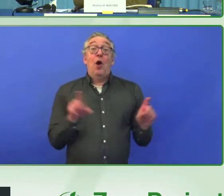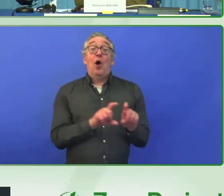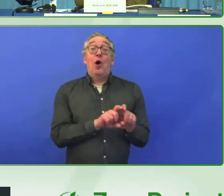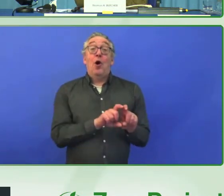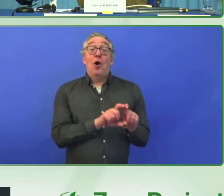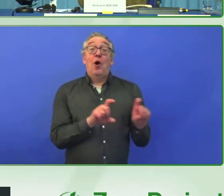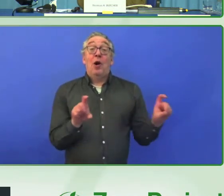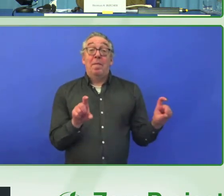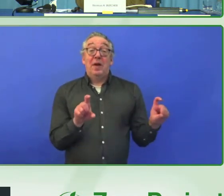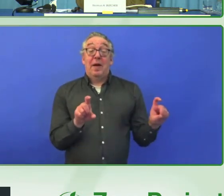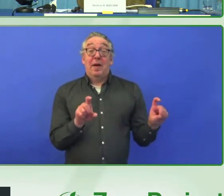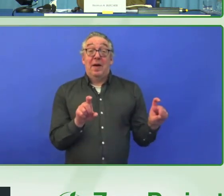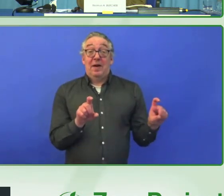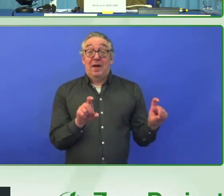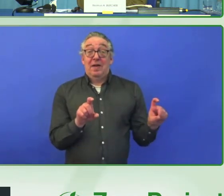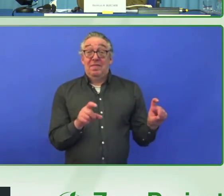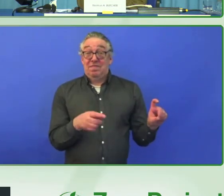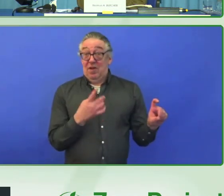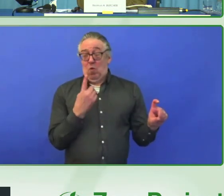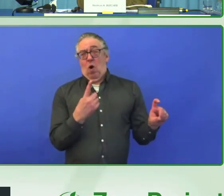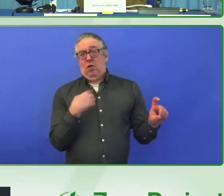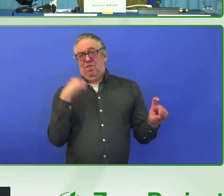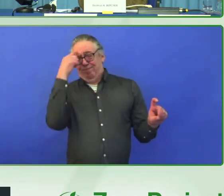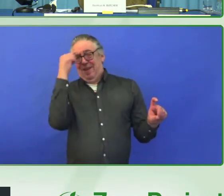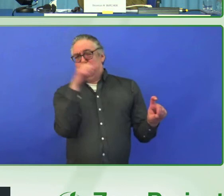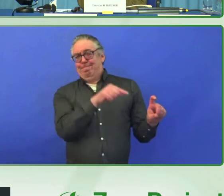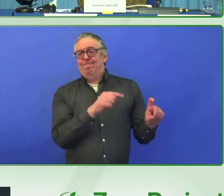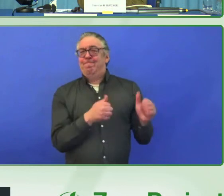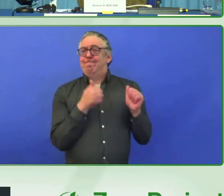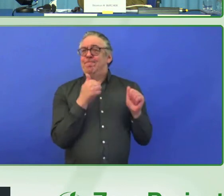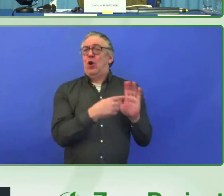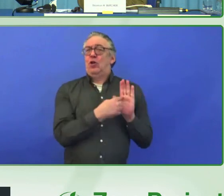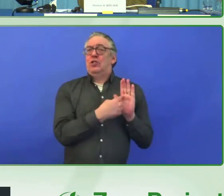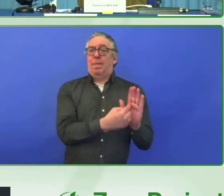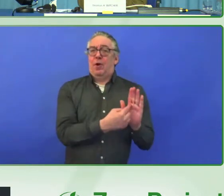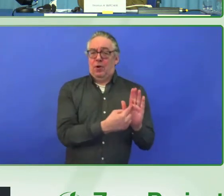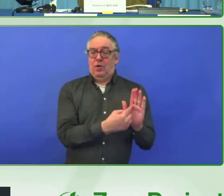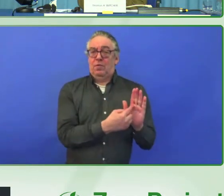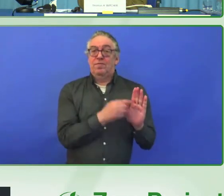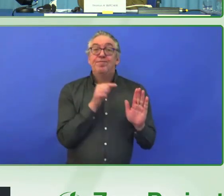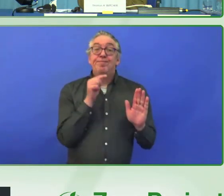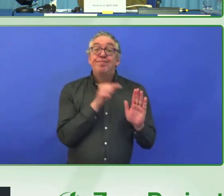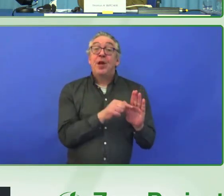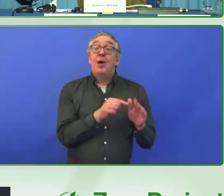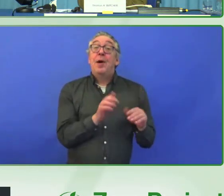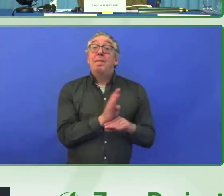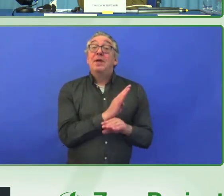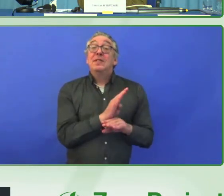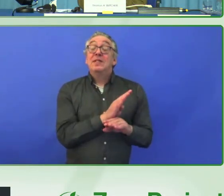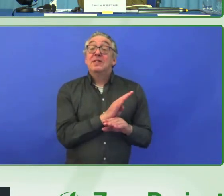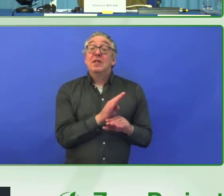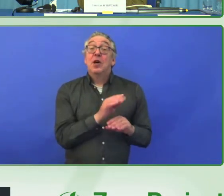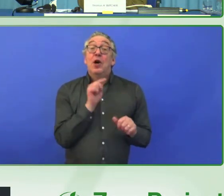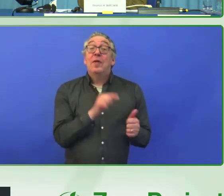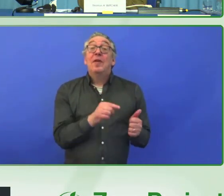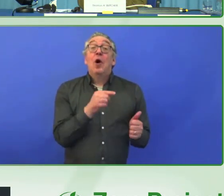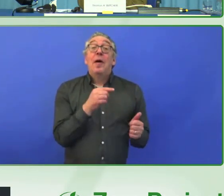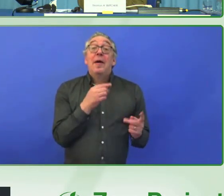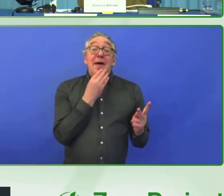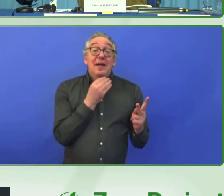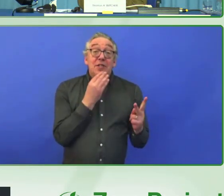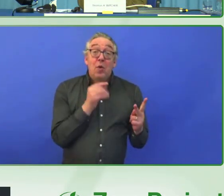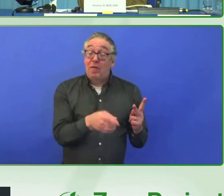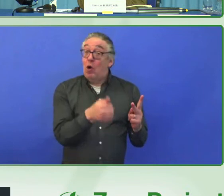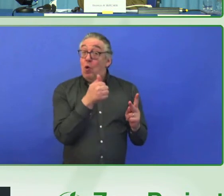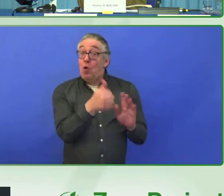for the people with intellectual disabilities. I think it's really very good sample for Taishan